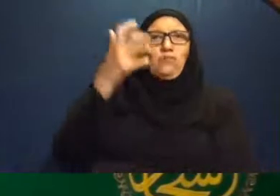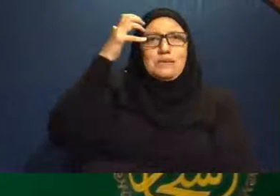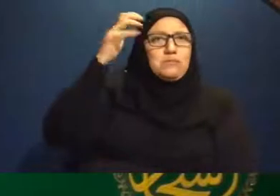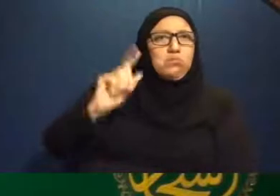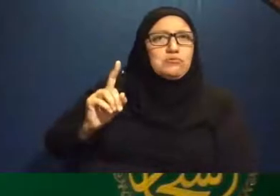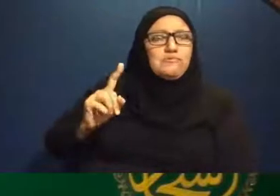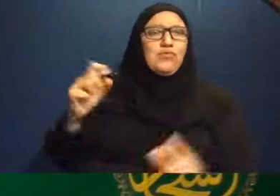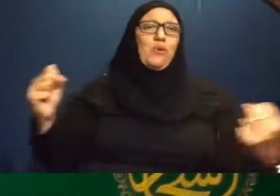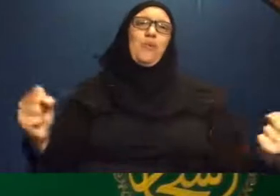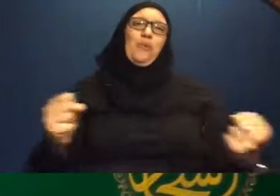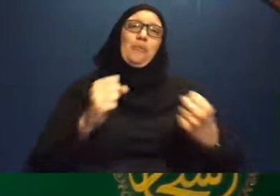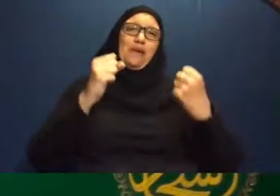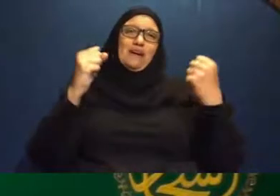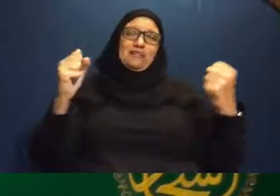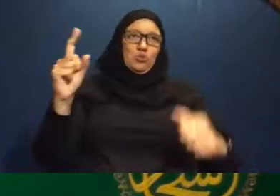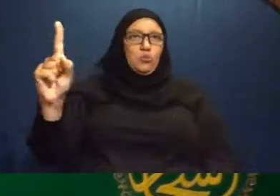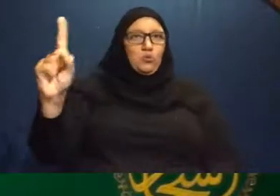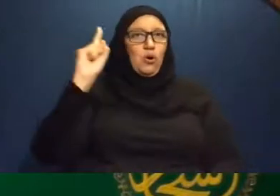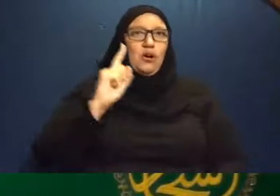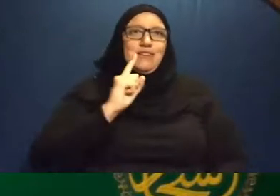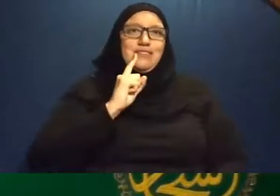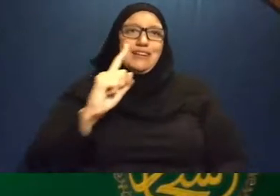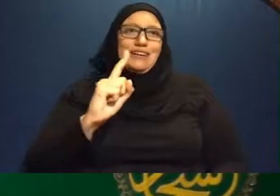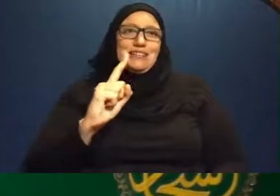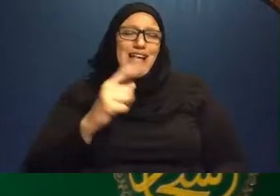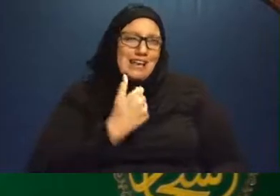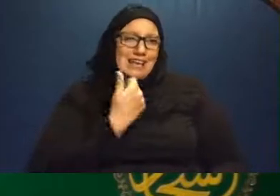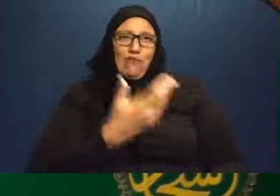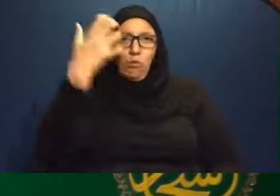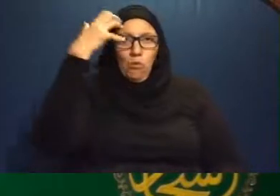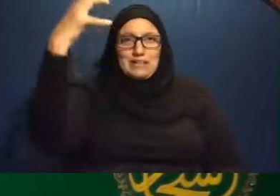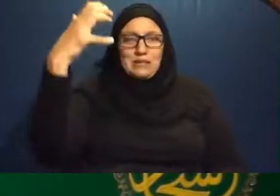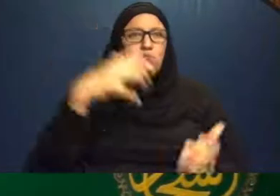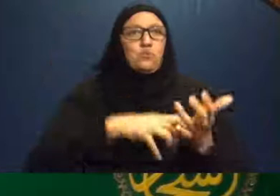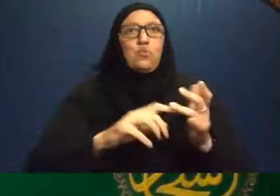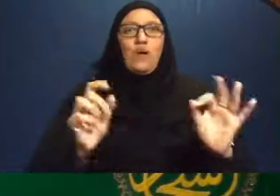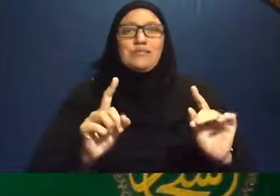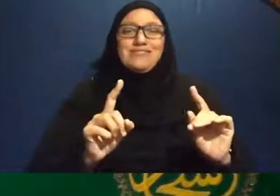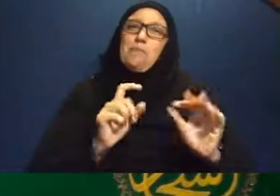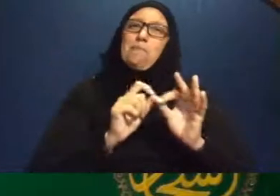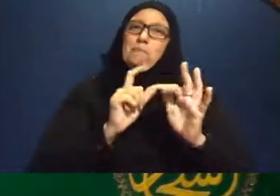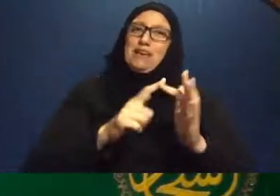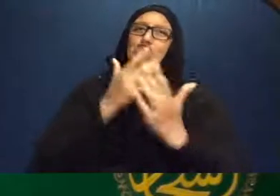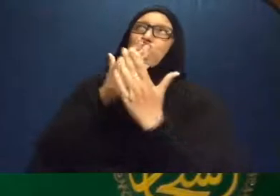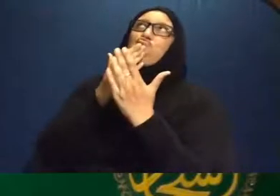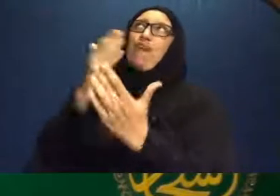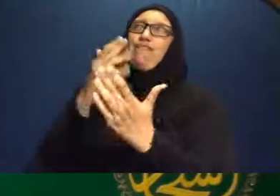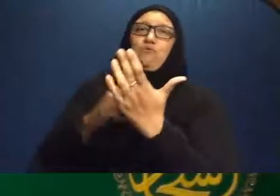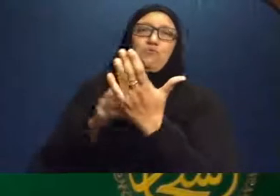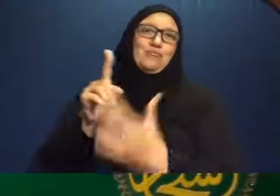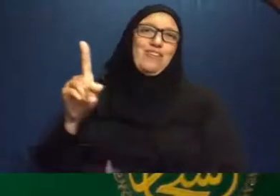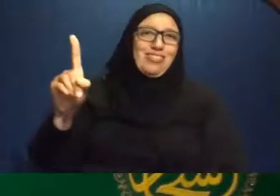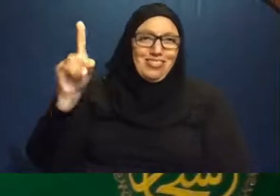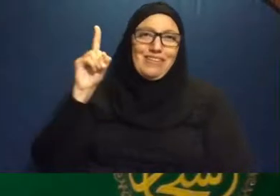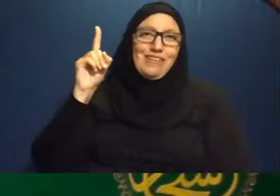him? The Almighty God says, "Anishkur lillah," to be grateful to Allah. In other words,